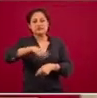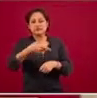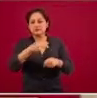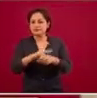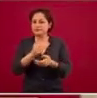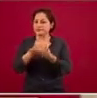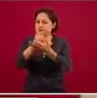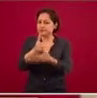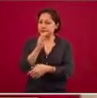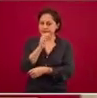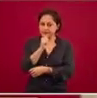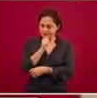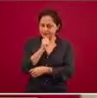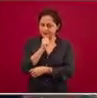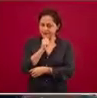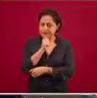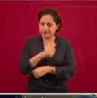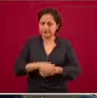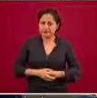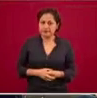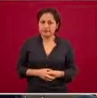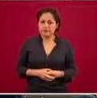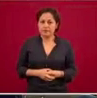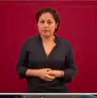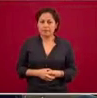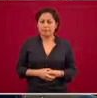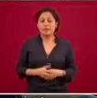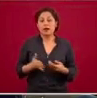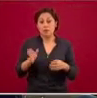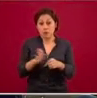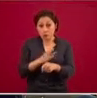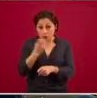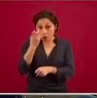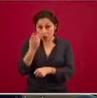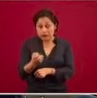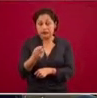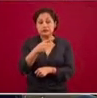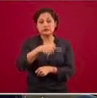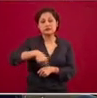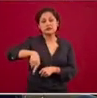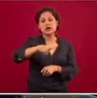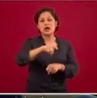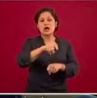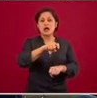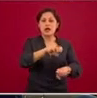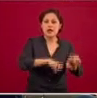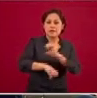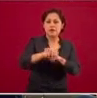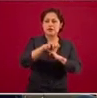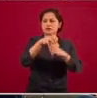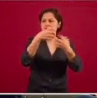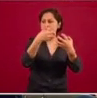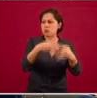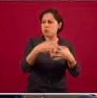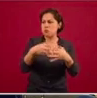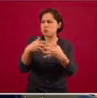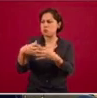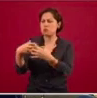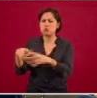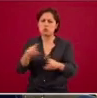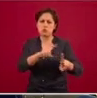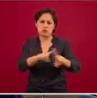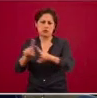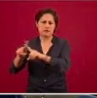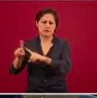sufficient amount of beds, sufficient amount of human resources, and of ventilators. So all economic,